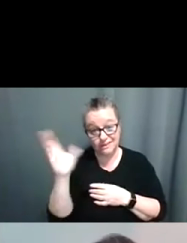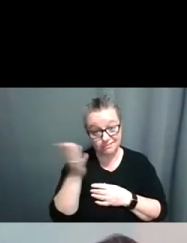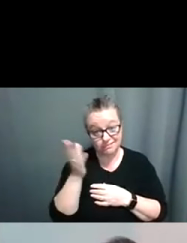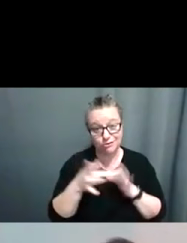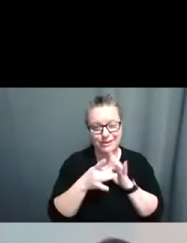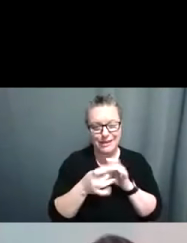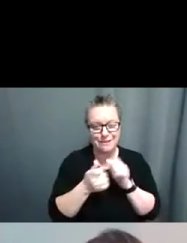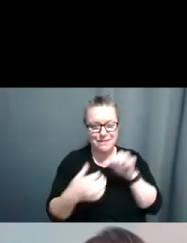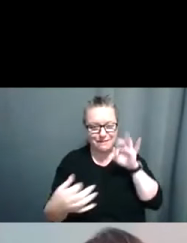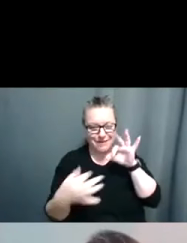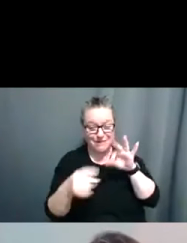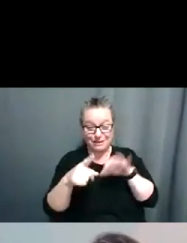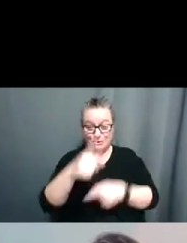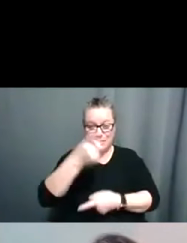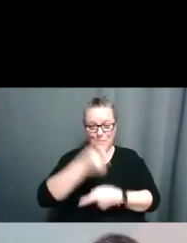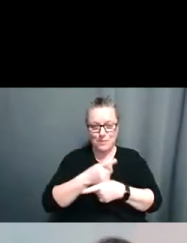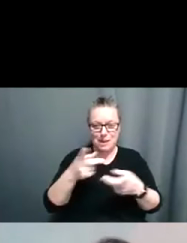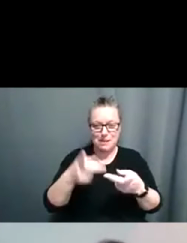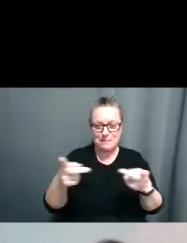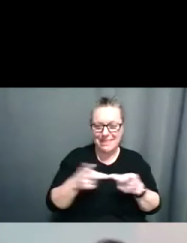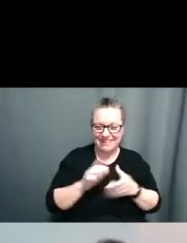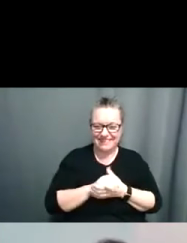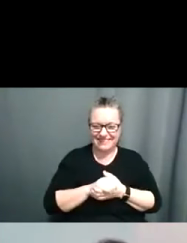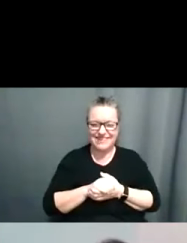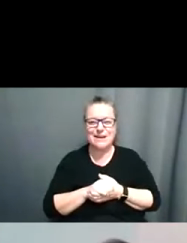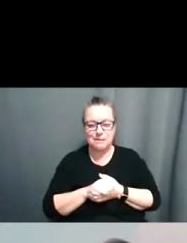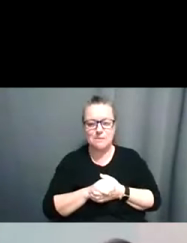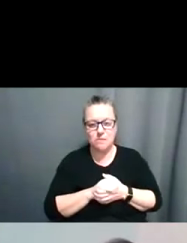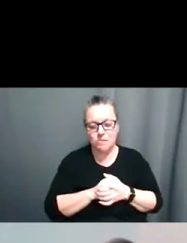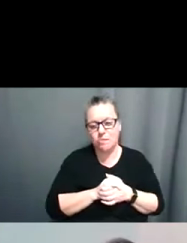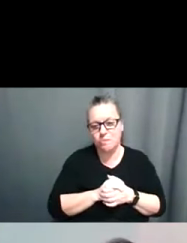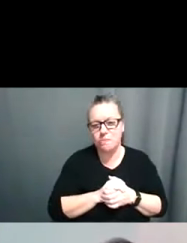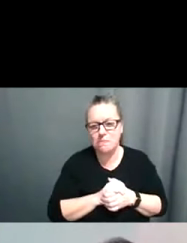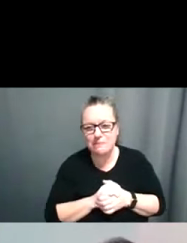feedback piece. So you're in the right place, my friends. You are in the right place.